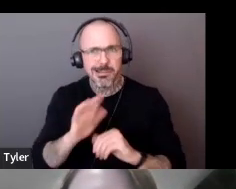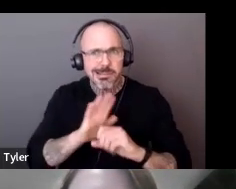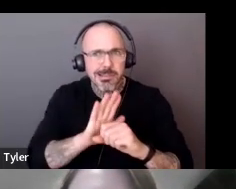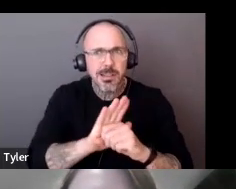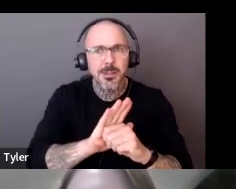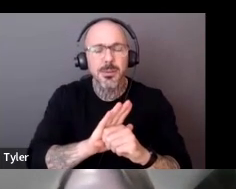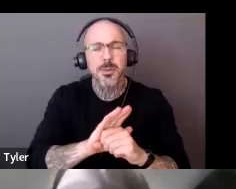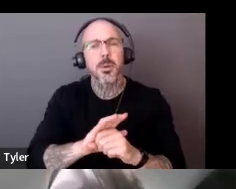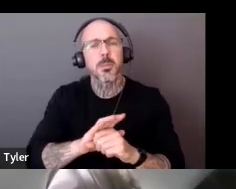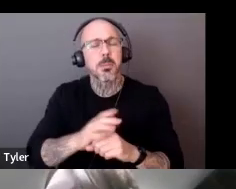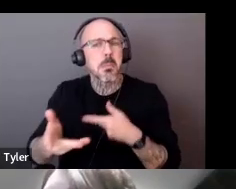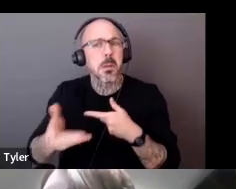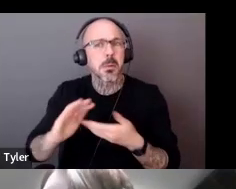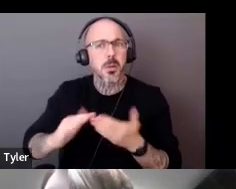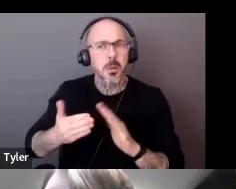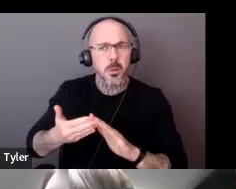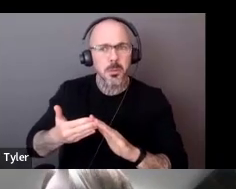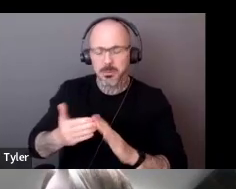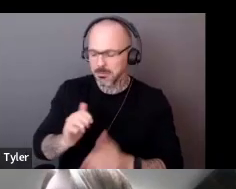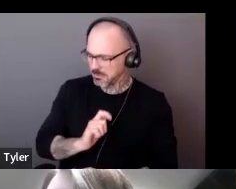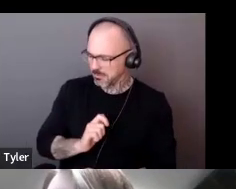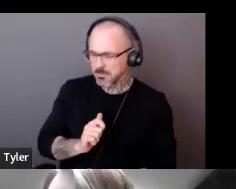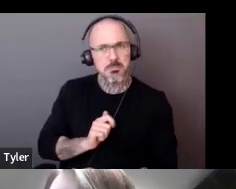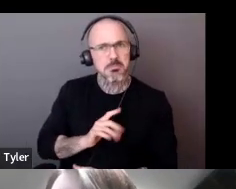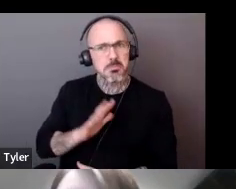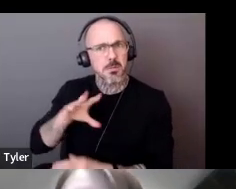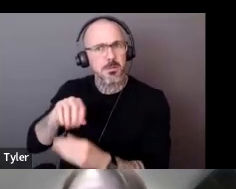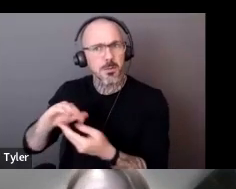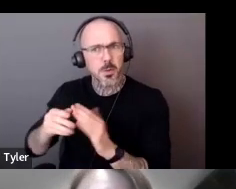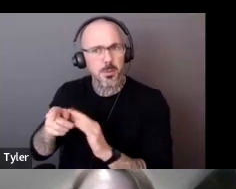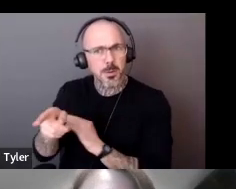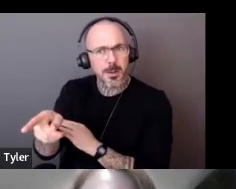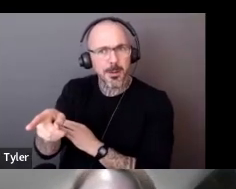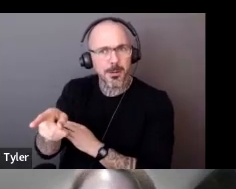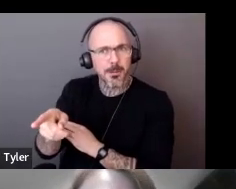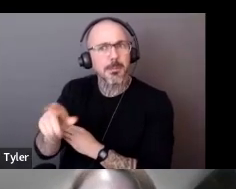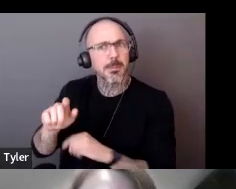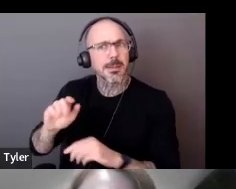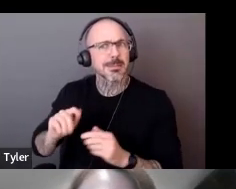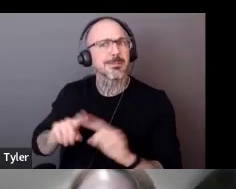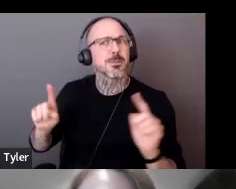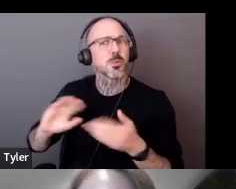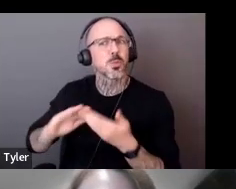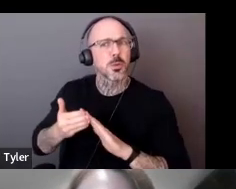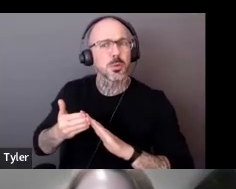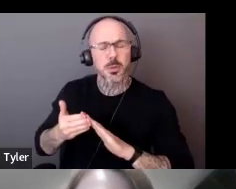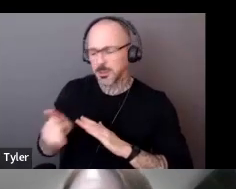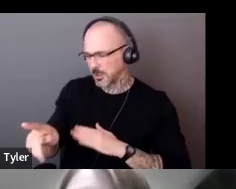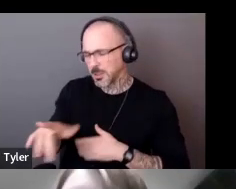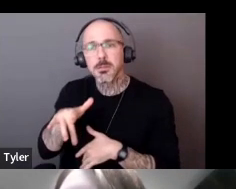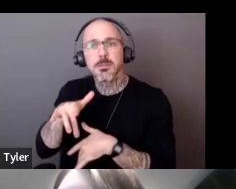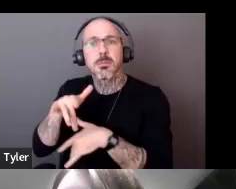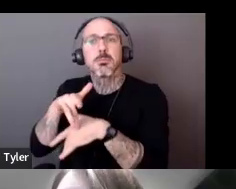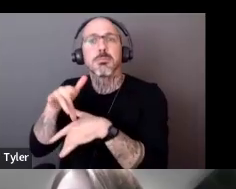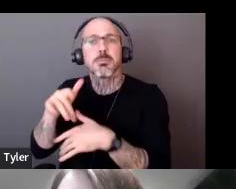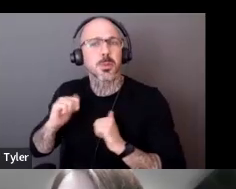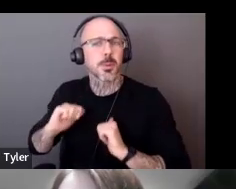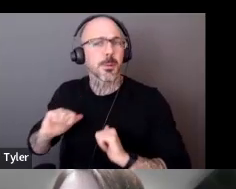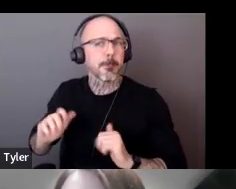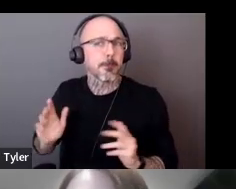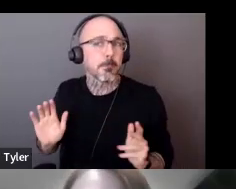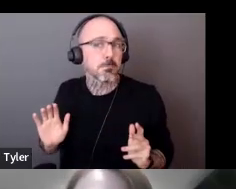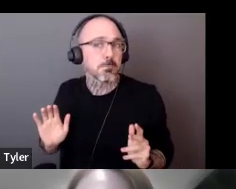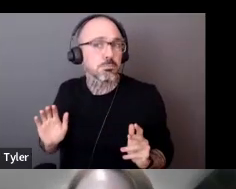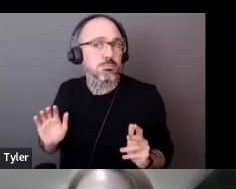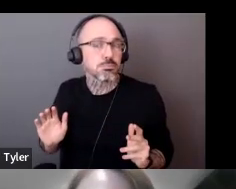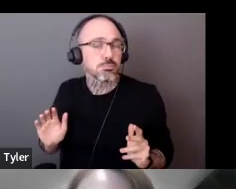in. And I think when that's all combined, certainly we're stronger, but